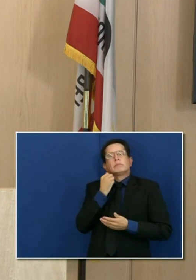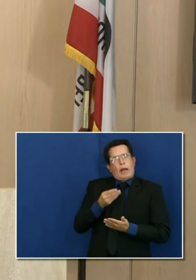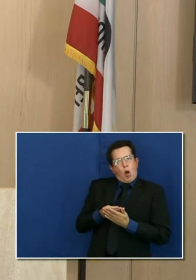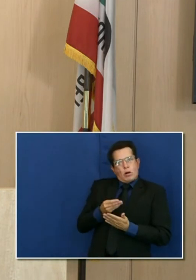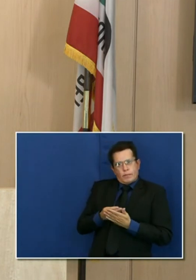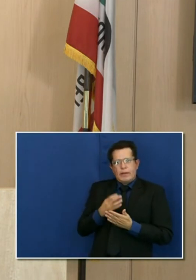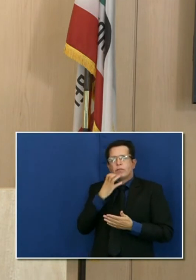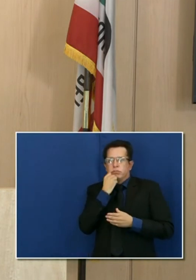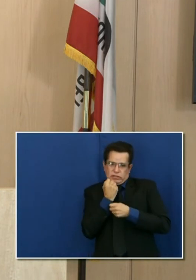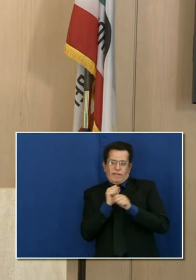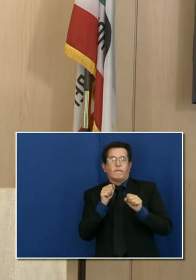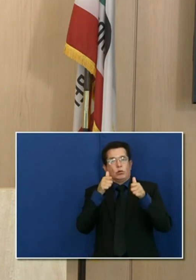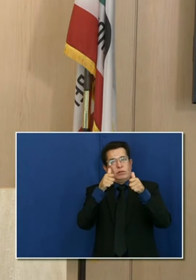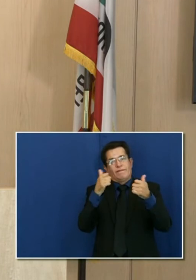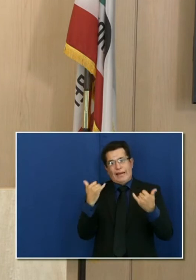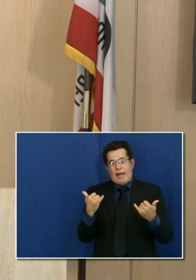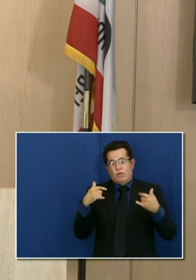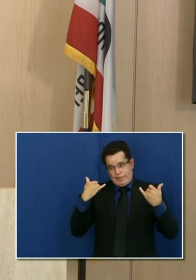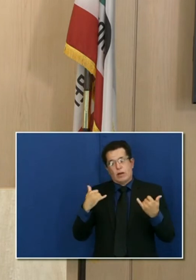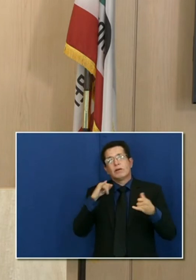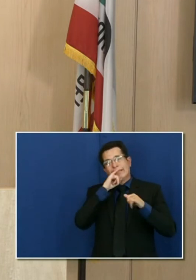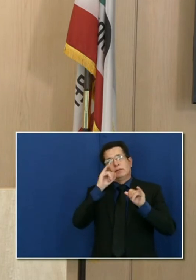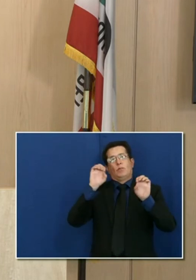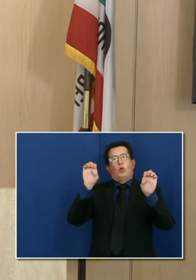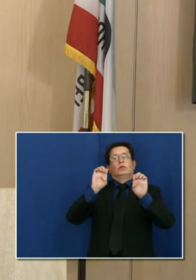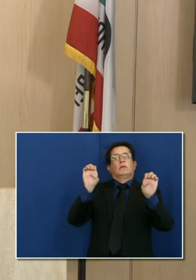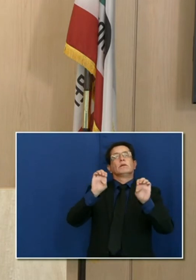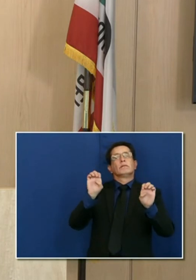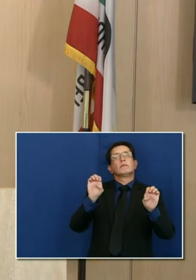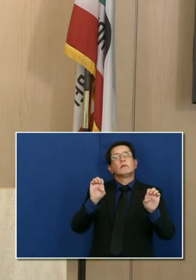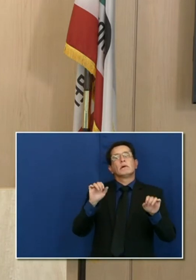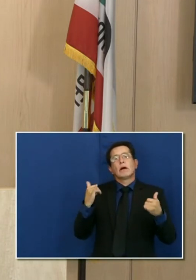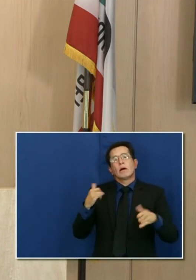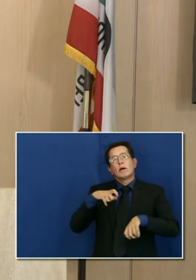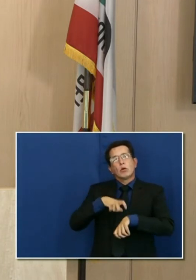act now. This is urgent. In the next slide,